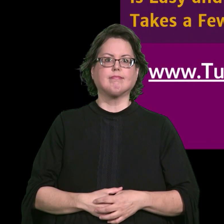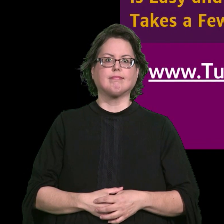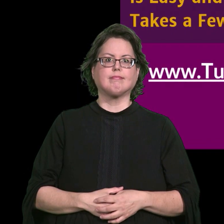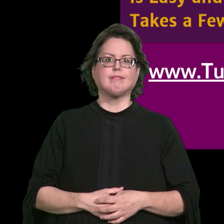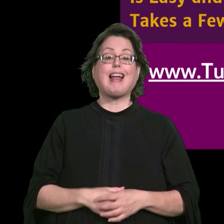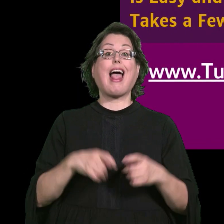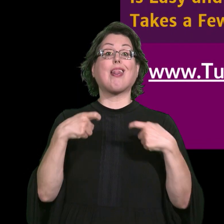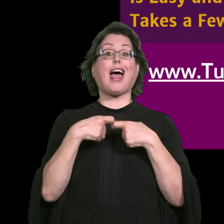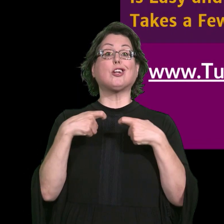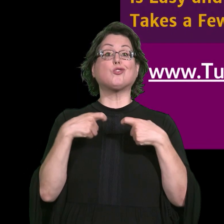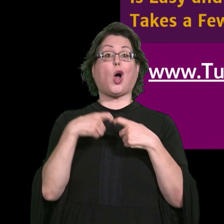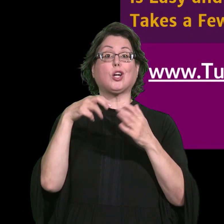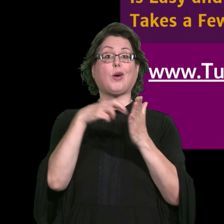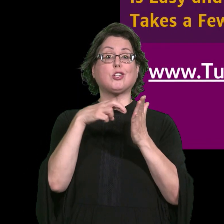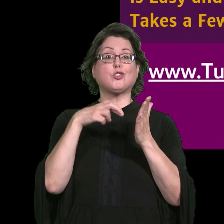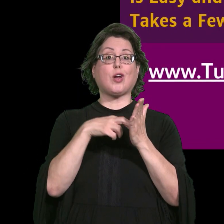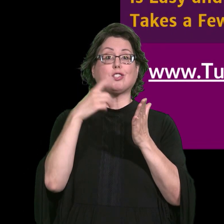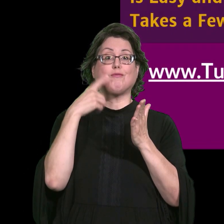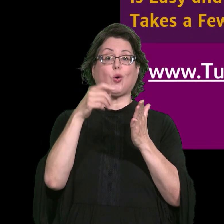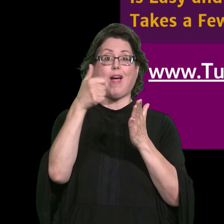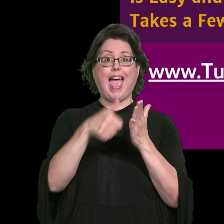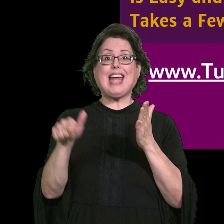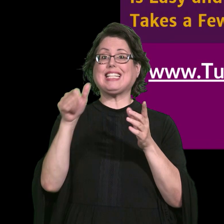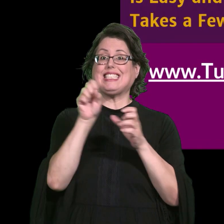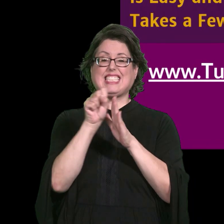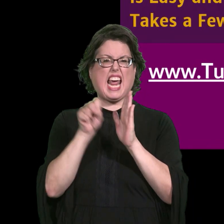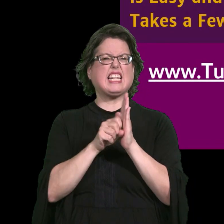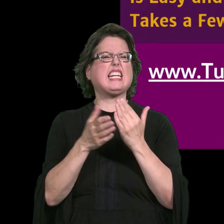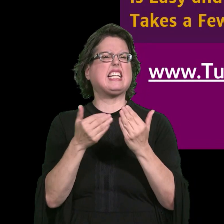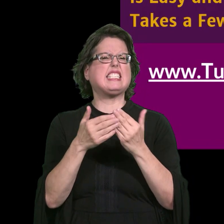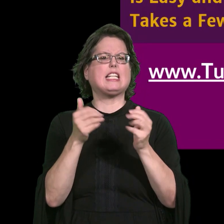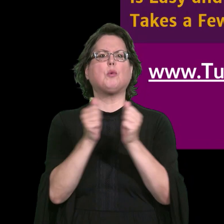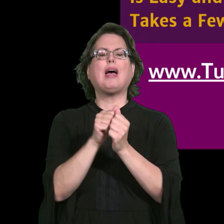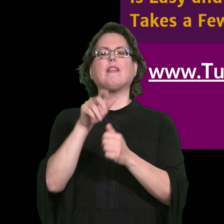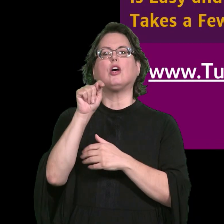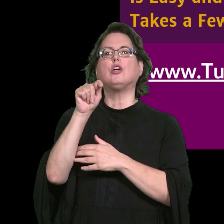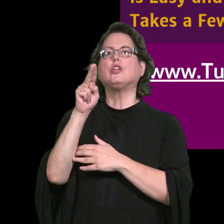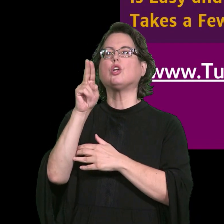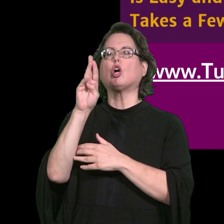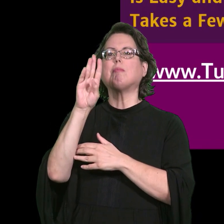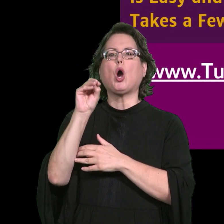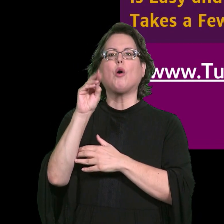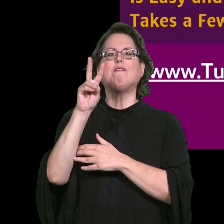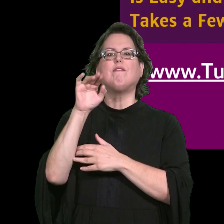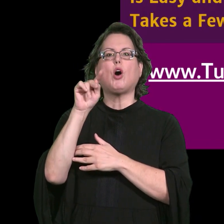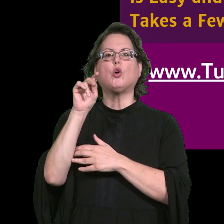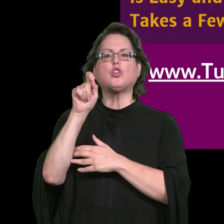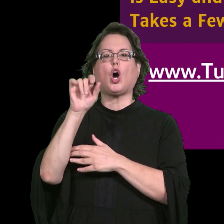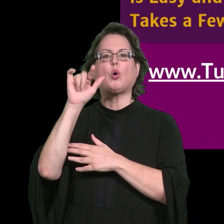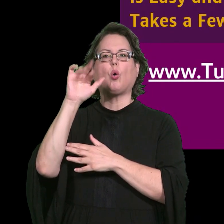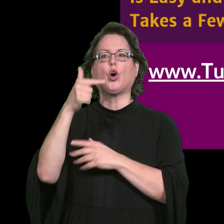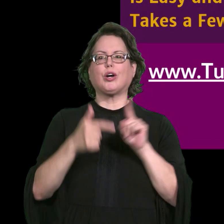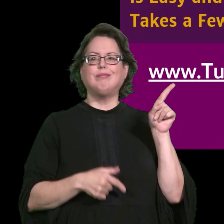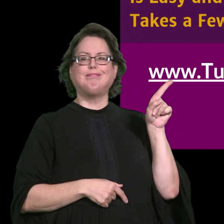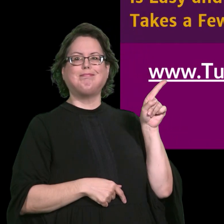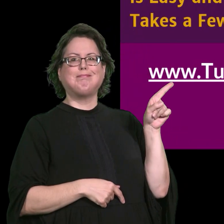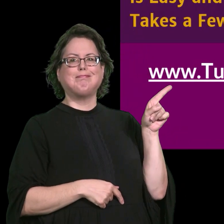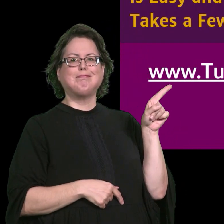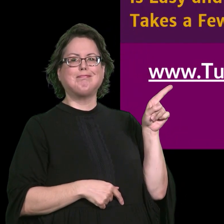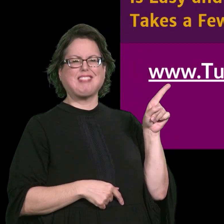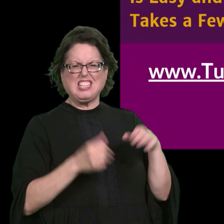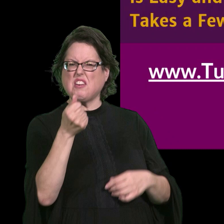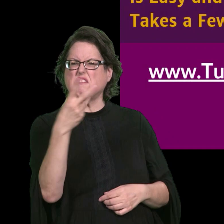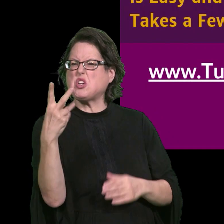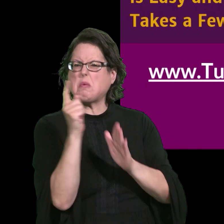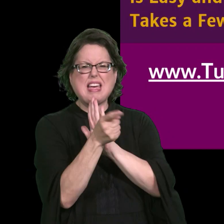Electronic registration for any state is easy with turbovote.org, and it only takes a few minutes.